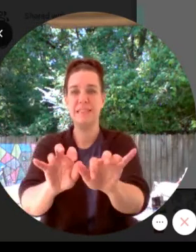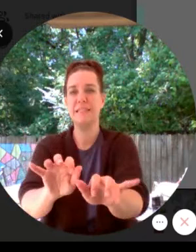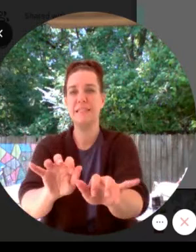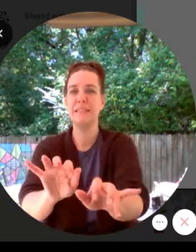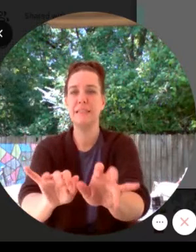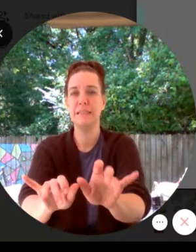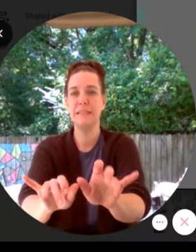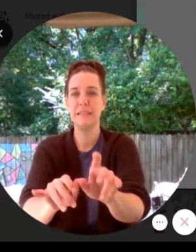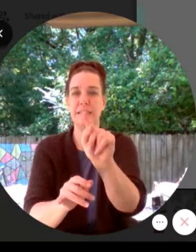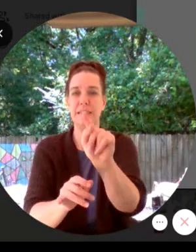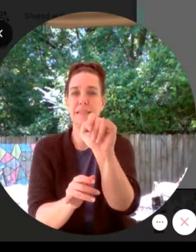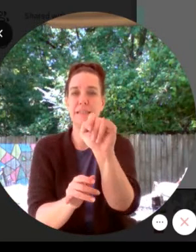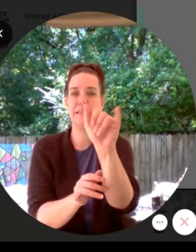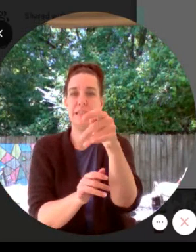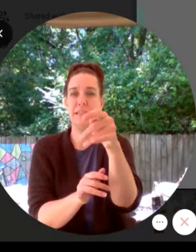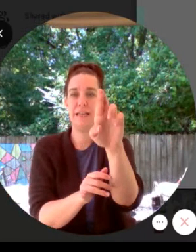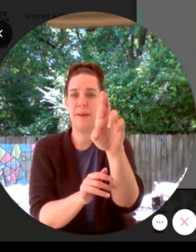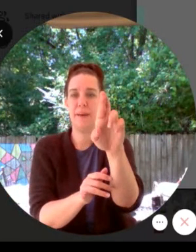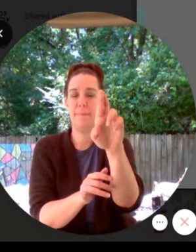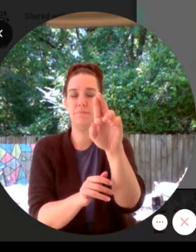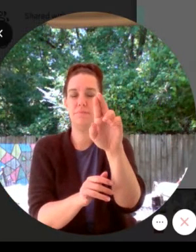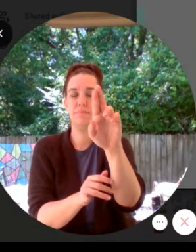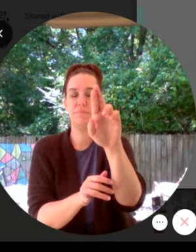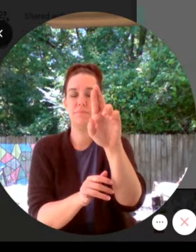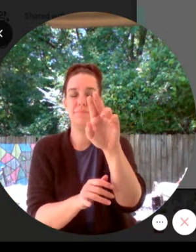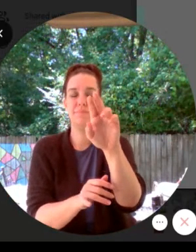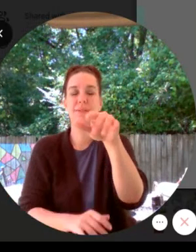he'd lugged with him this morning.